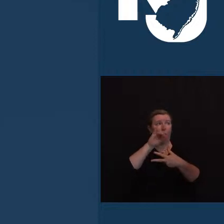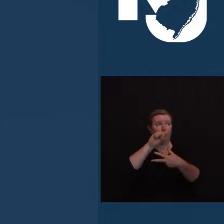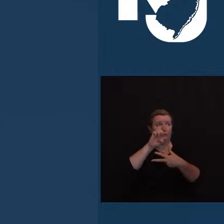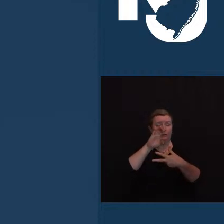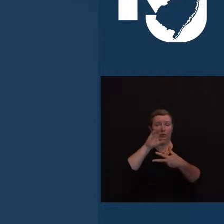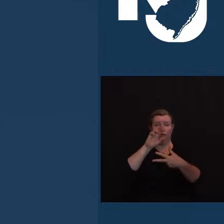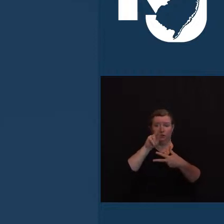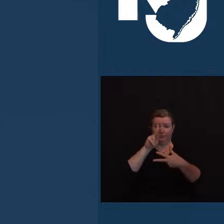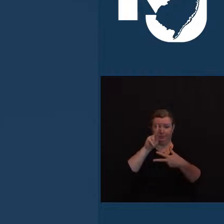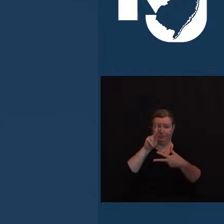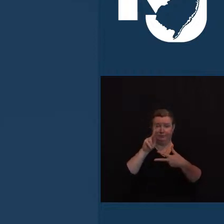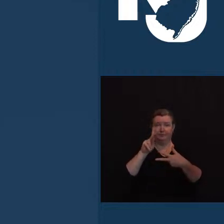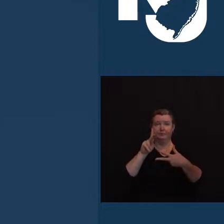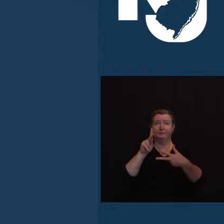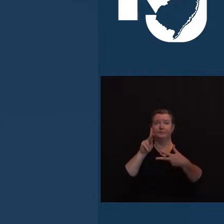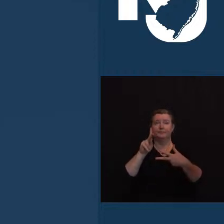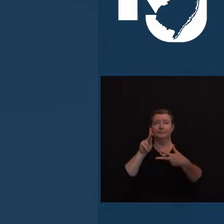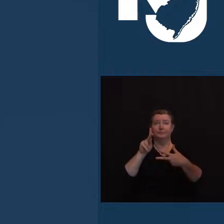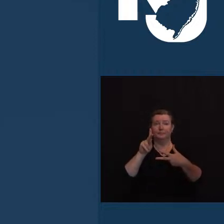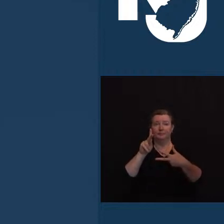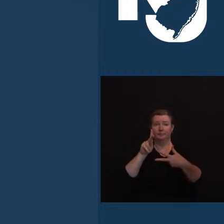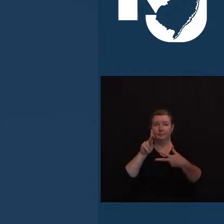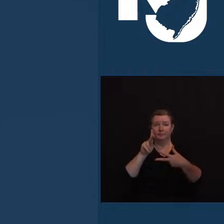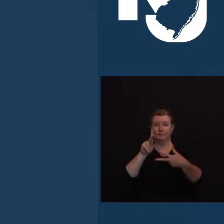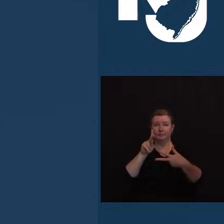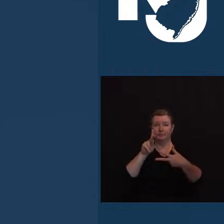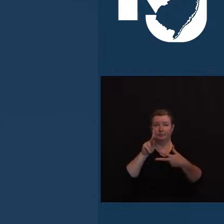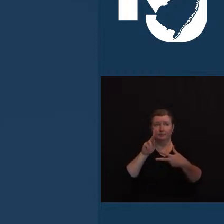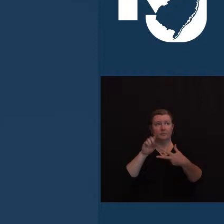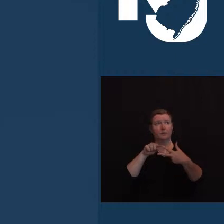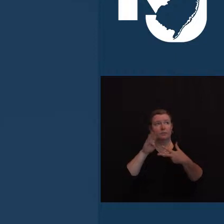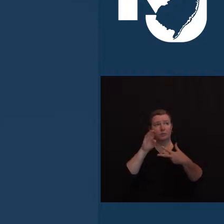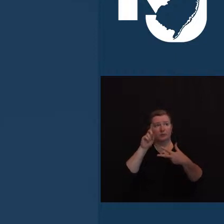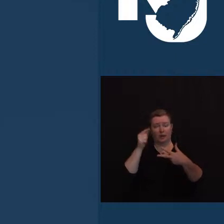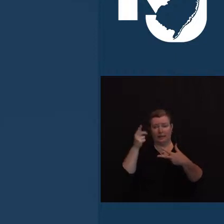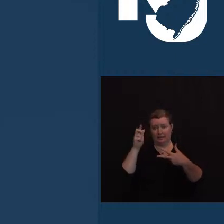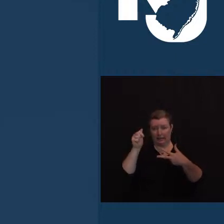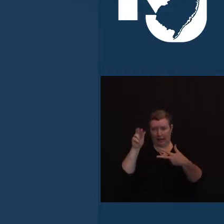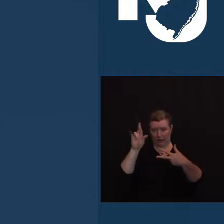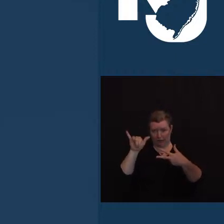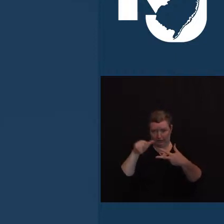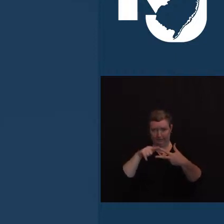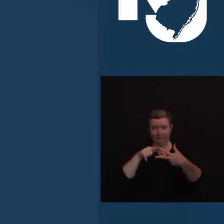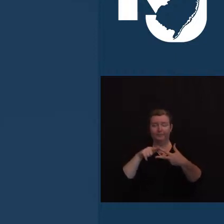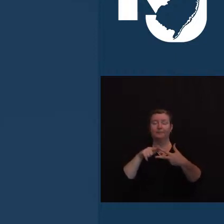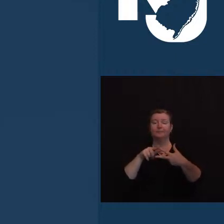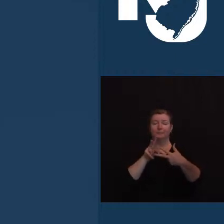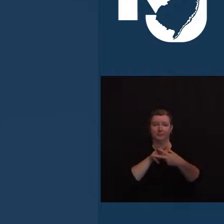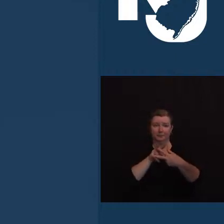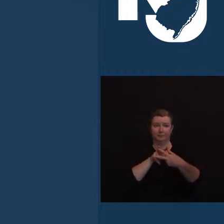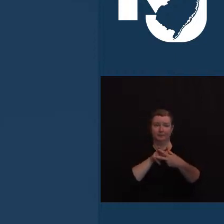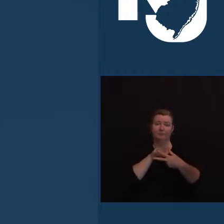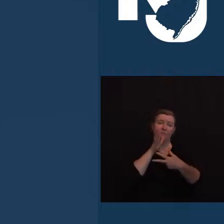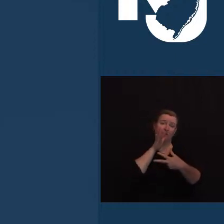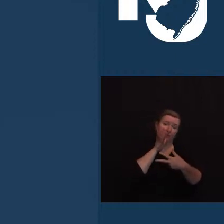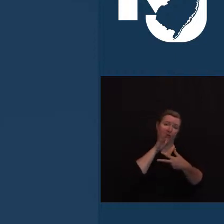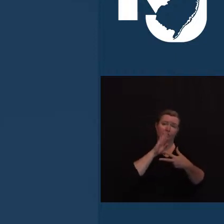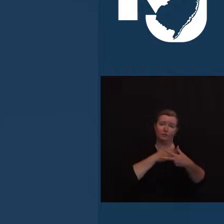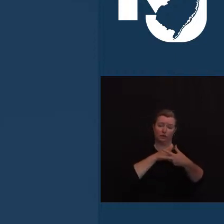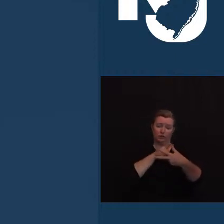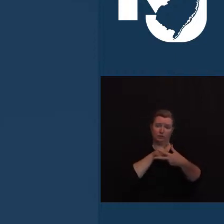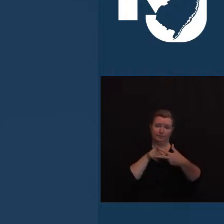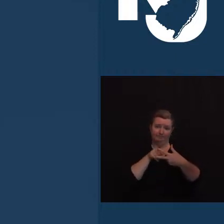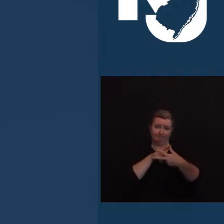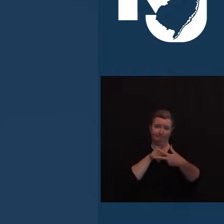Brenda Gary, right there on the screen. Eloise on the left, Brenda on the right. They were mother and daughter, and we both lost them